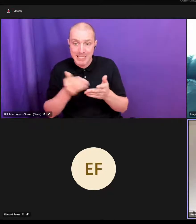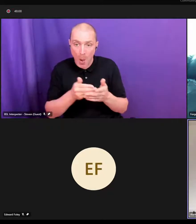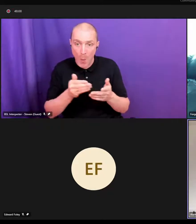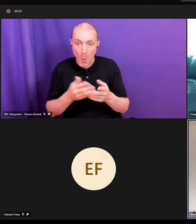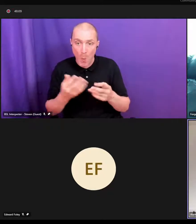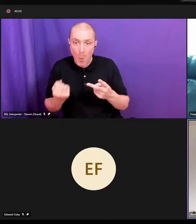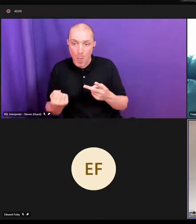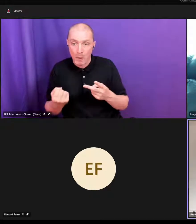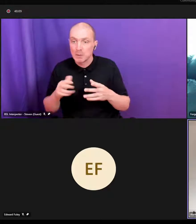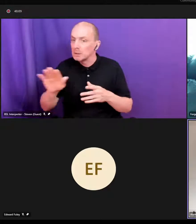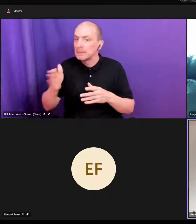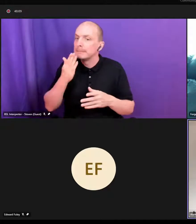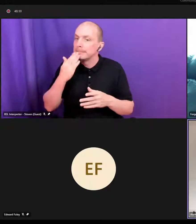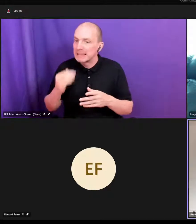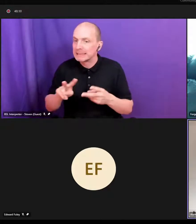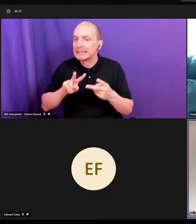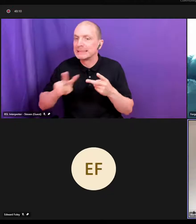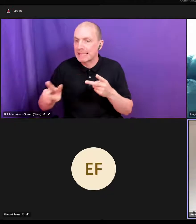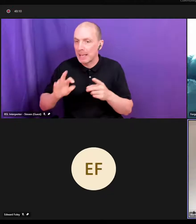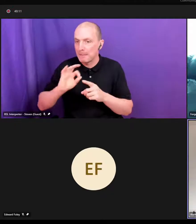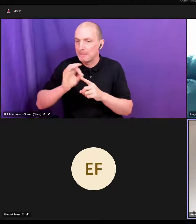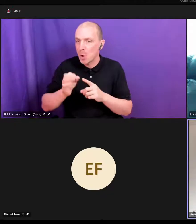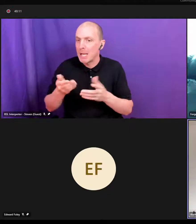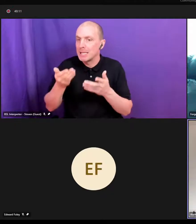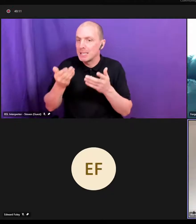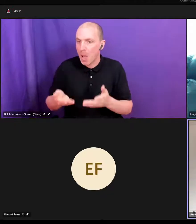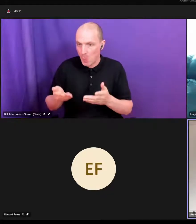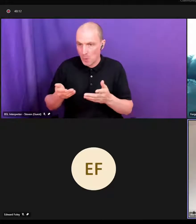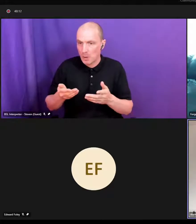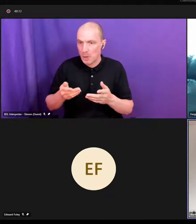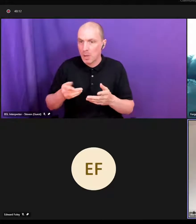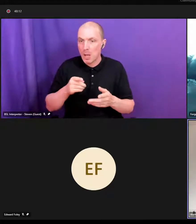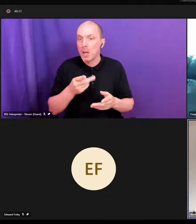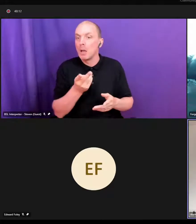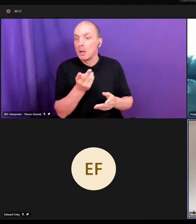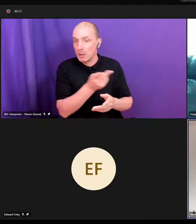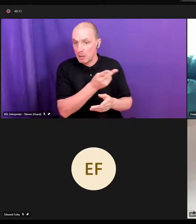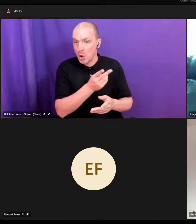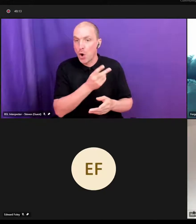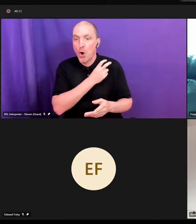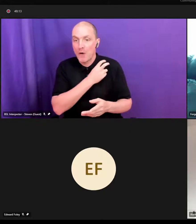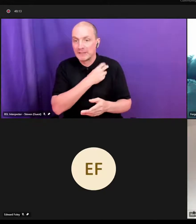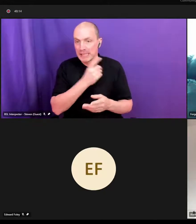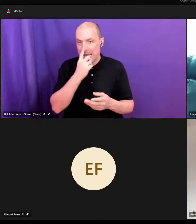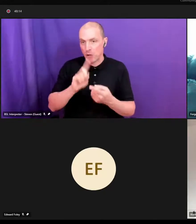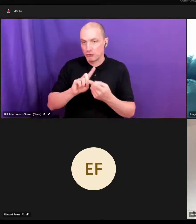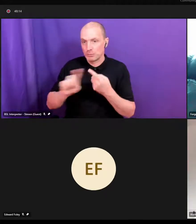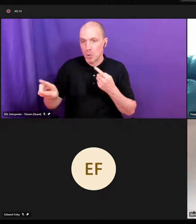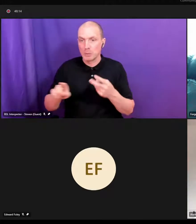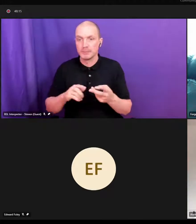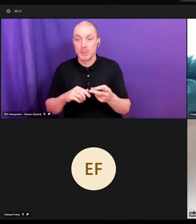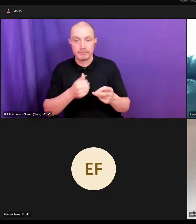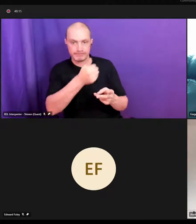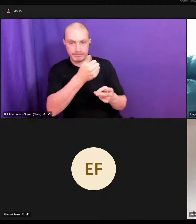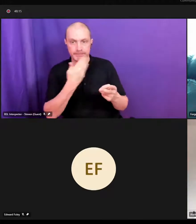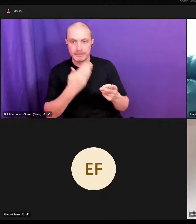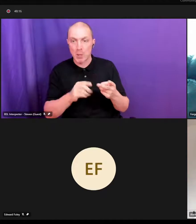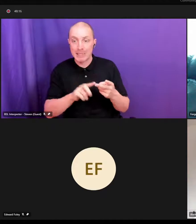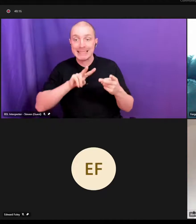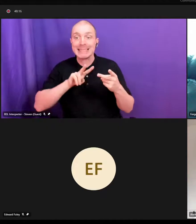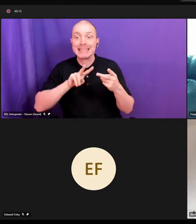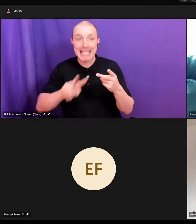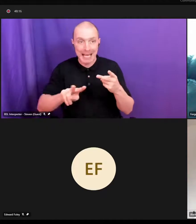can respond to both, or have one of his officers respond to them. Right, okay. So the second point I want to raise